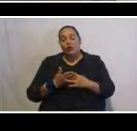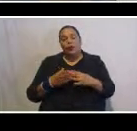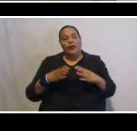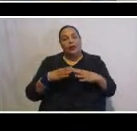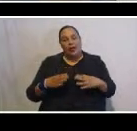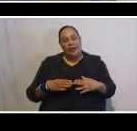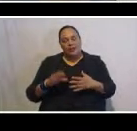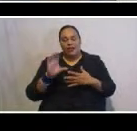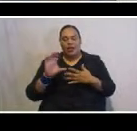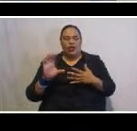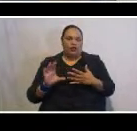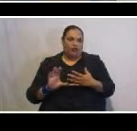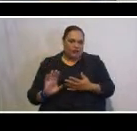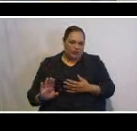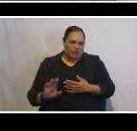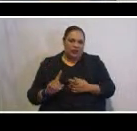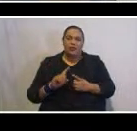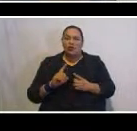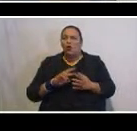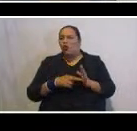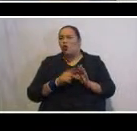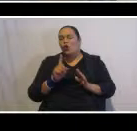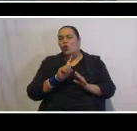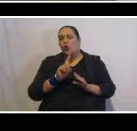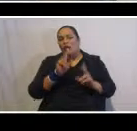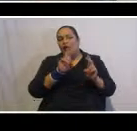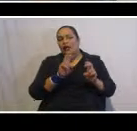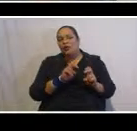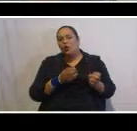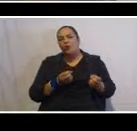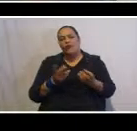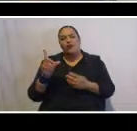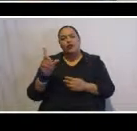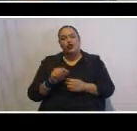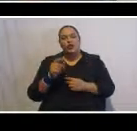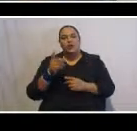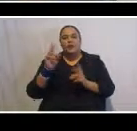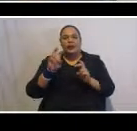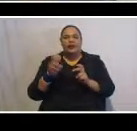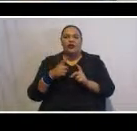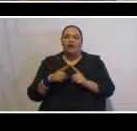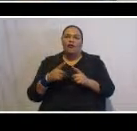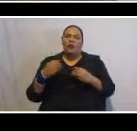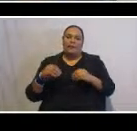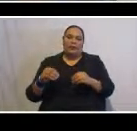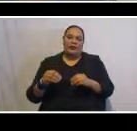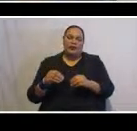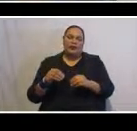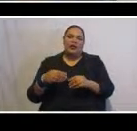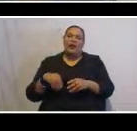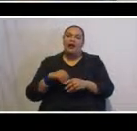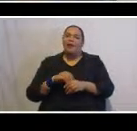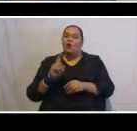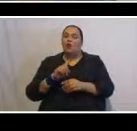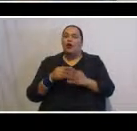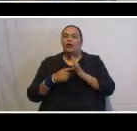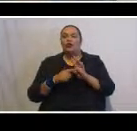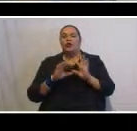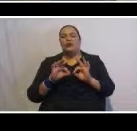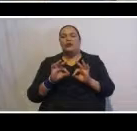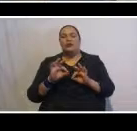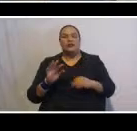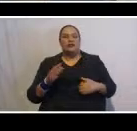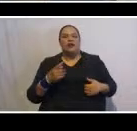customer categories. What is the role of Eskom when it provides cheaper electricity to big business at what appears to be a cost